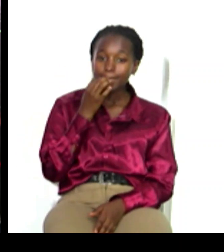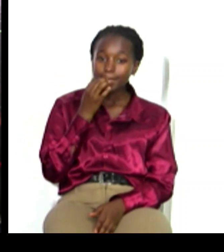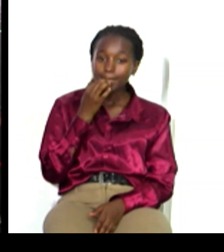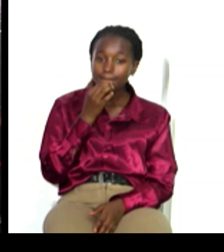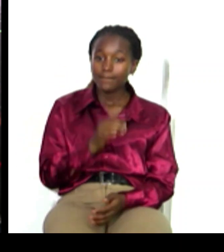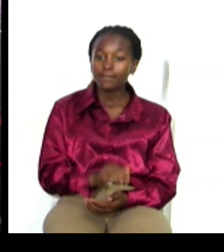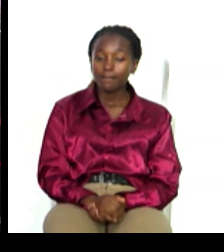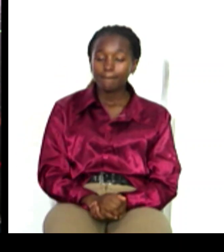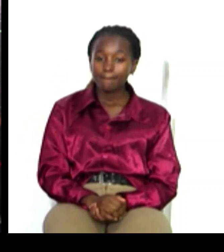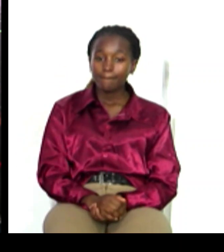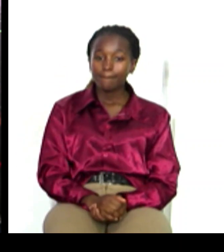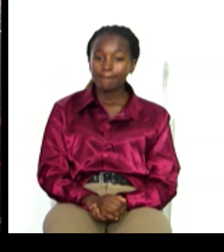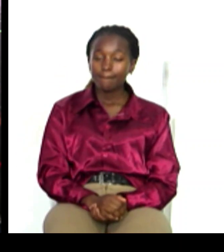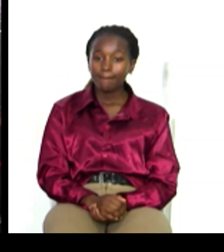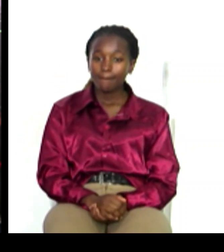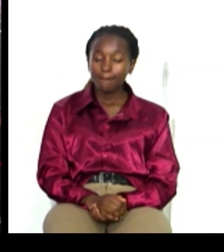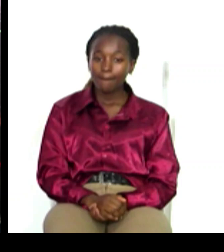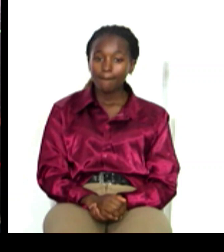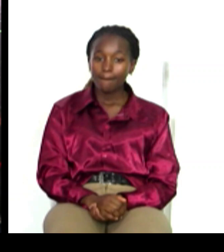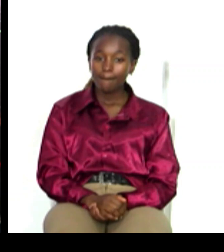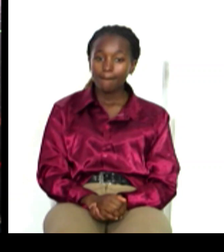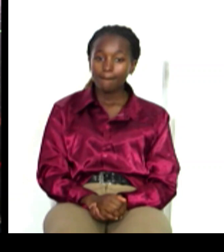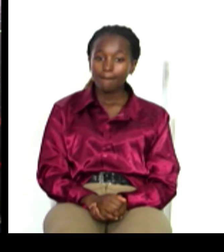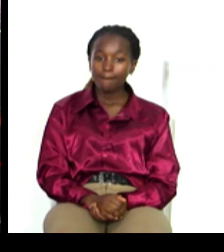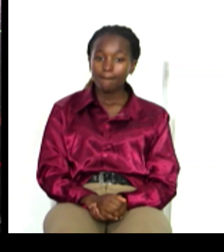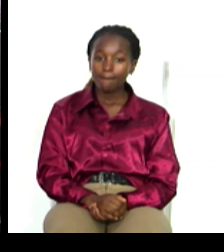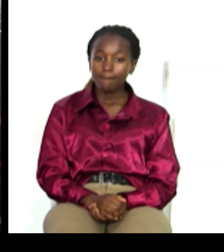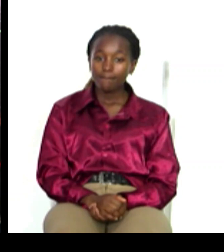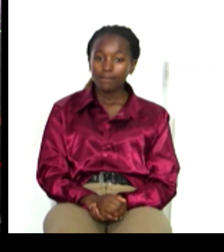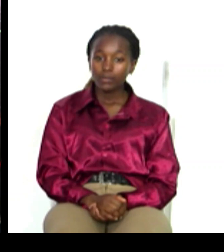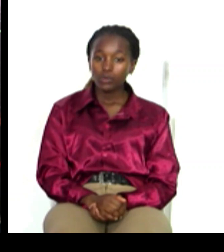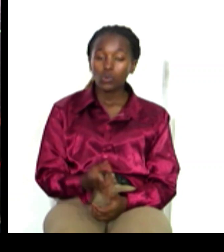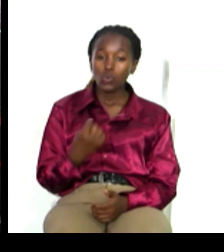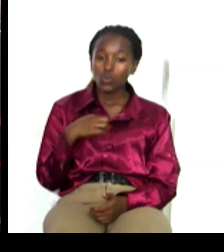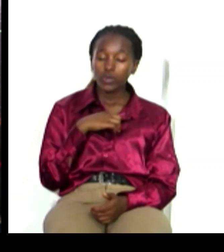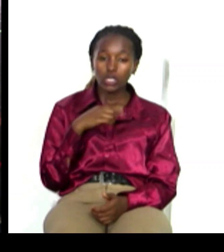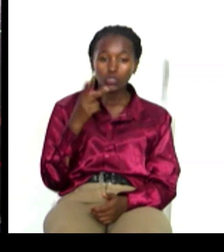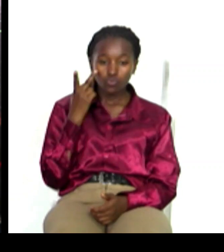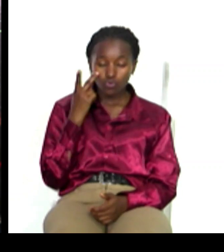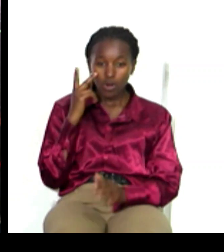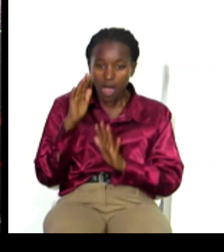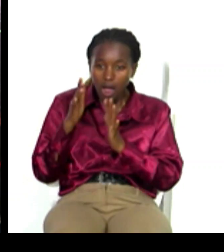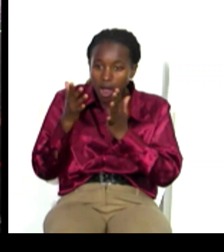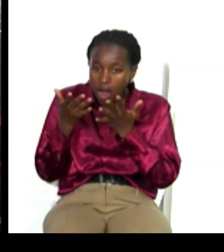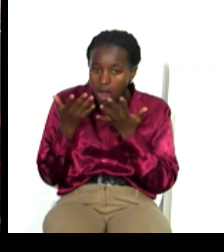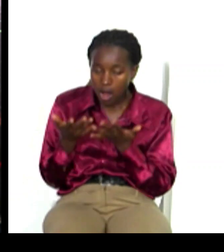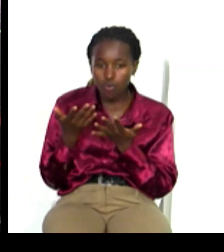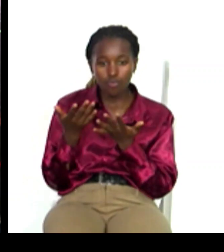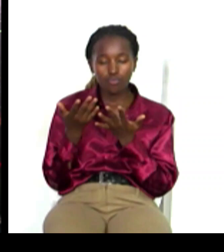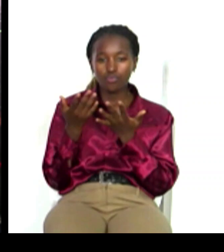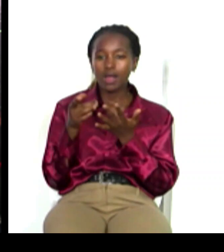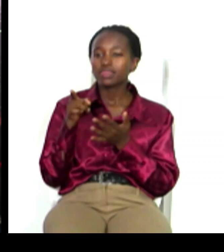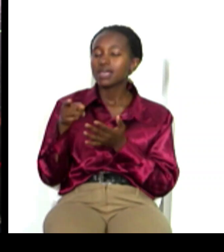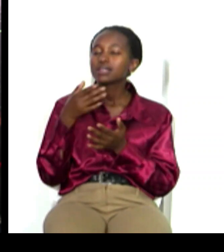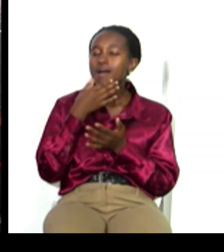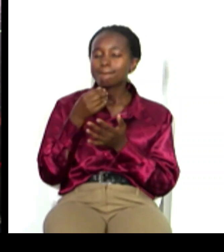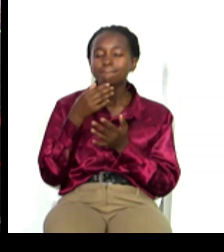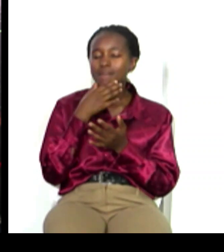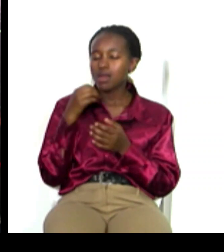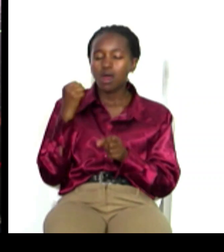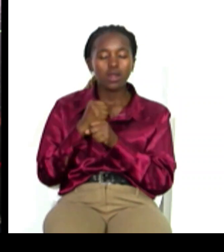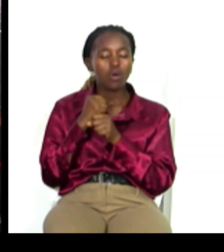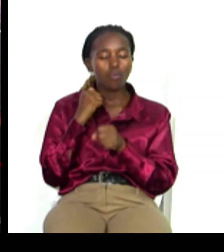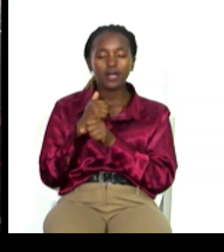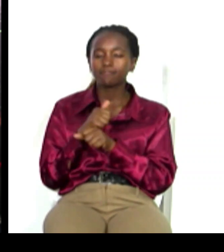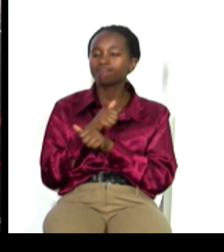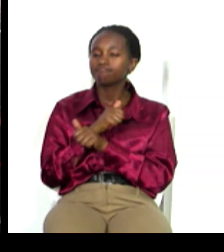from Djibouti, Ali Yusuf. Yes. You have seen what Raila is being known as Pan-Africanist. What this guy has